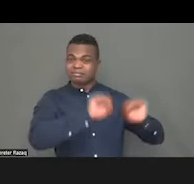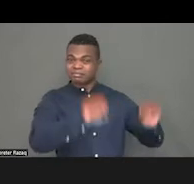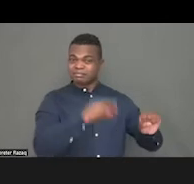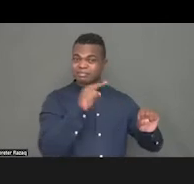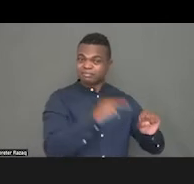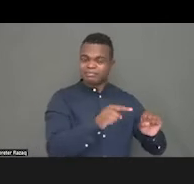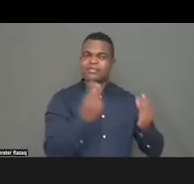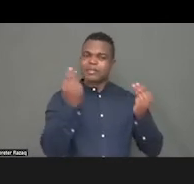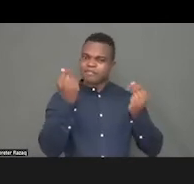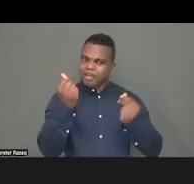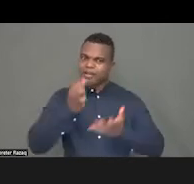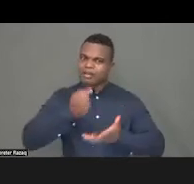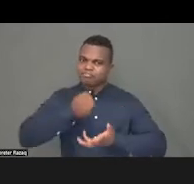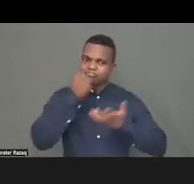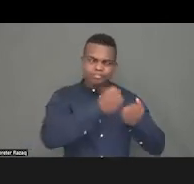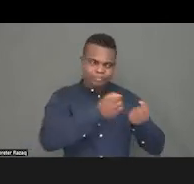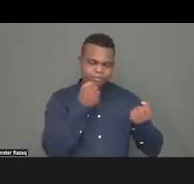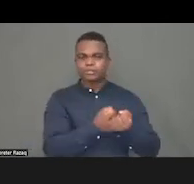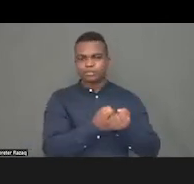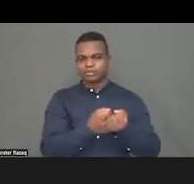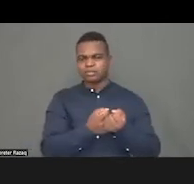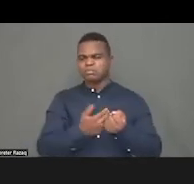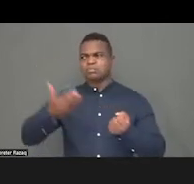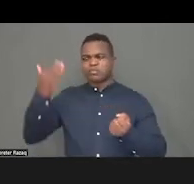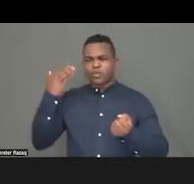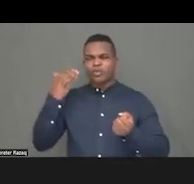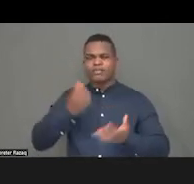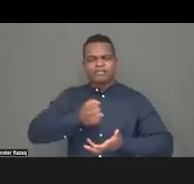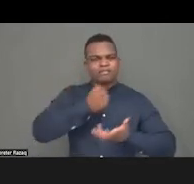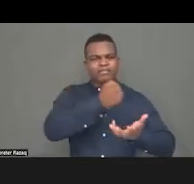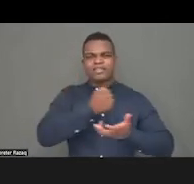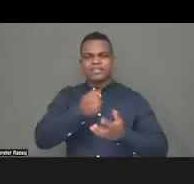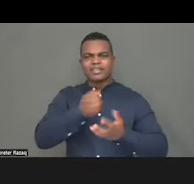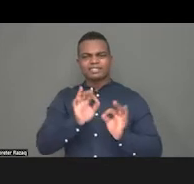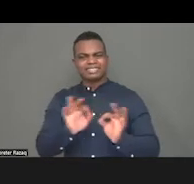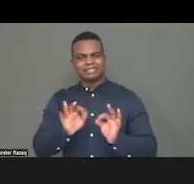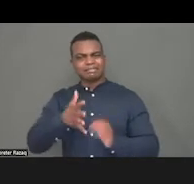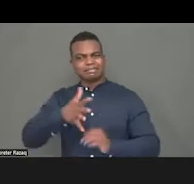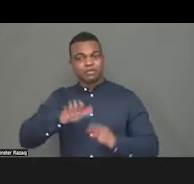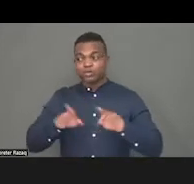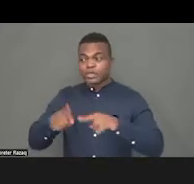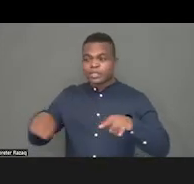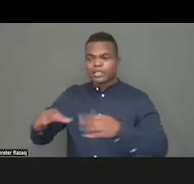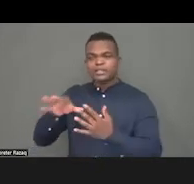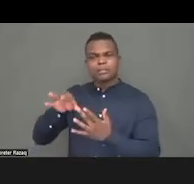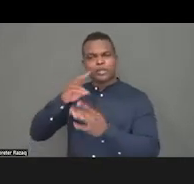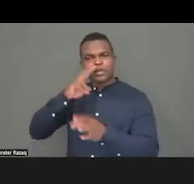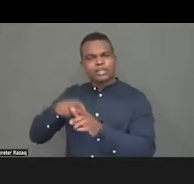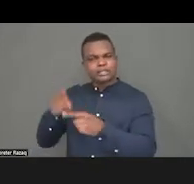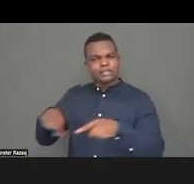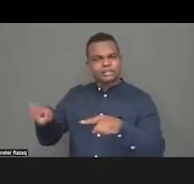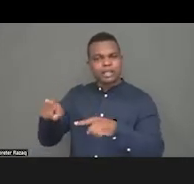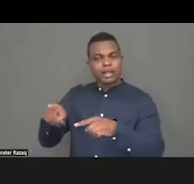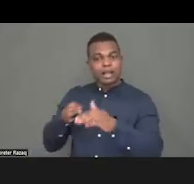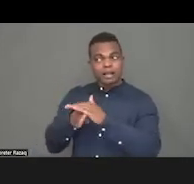schools. And often they don't have technology they need at home either. So during COVID-19, many families struggled with access